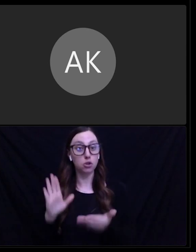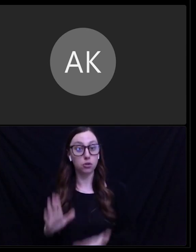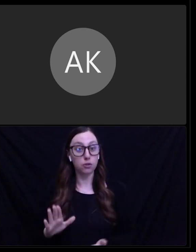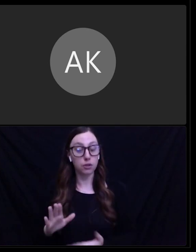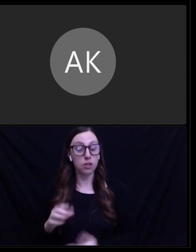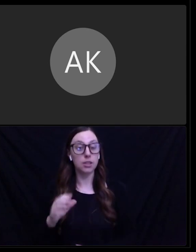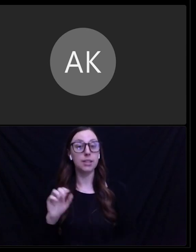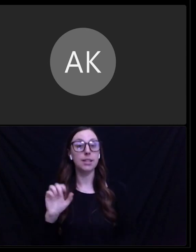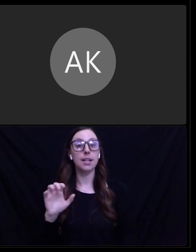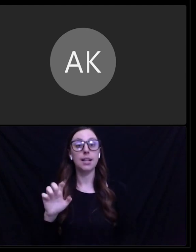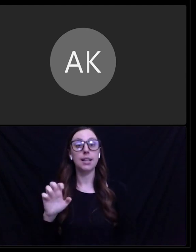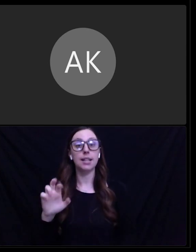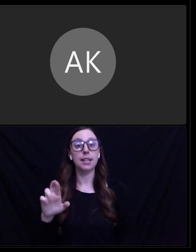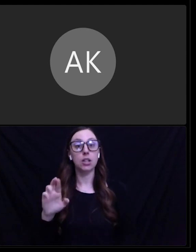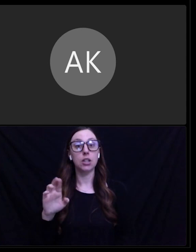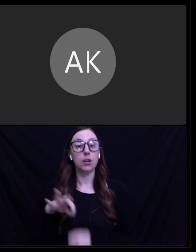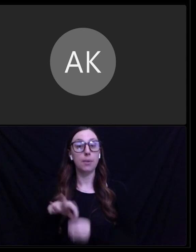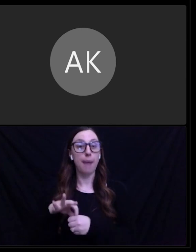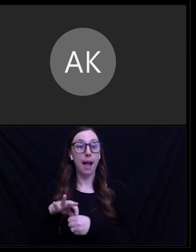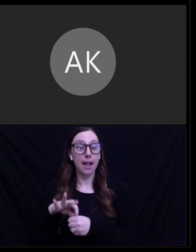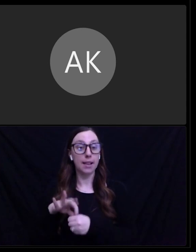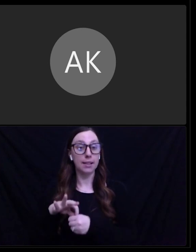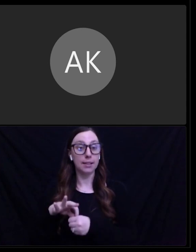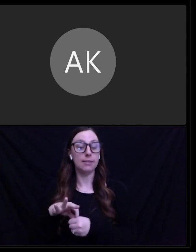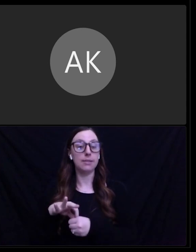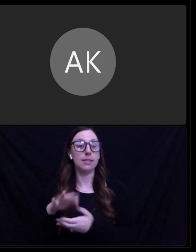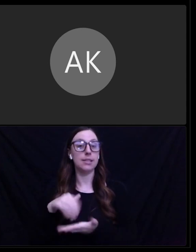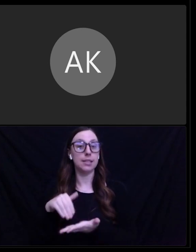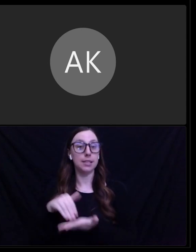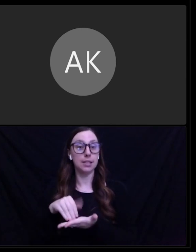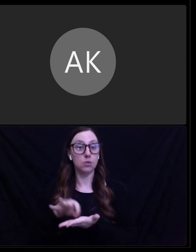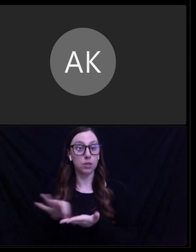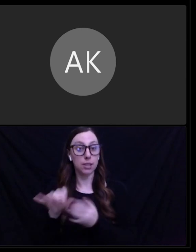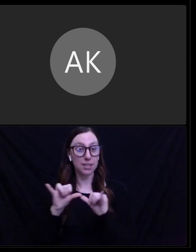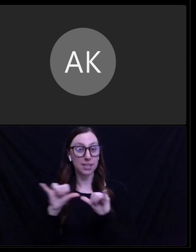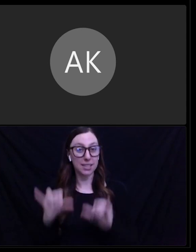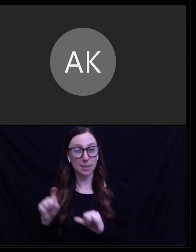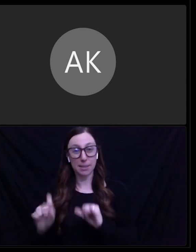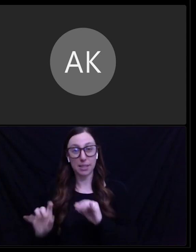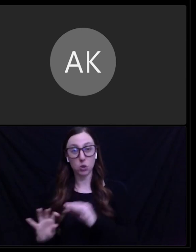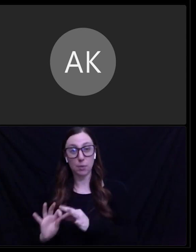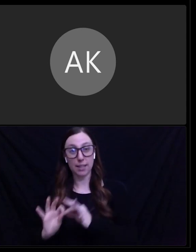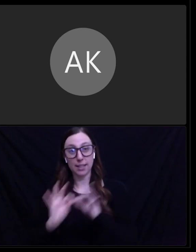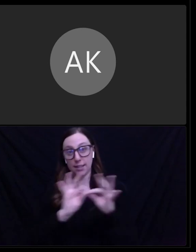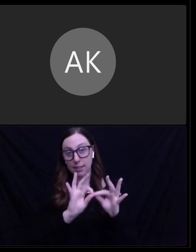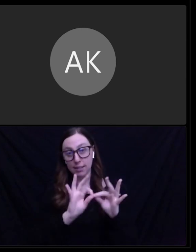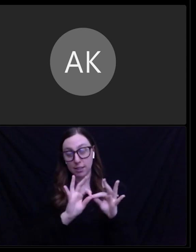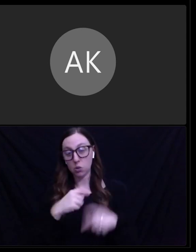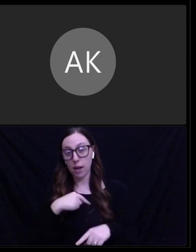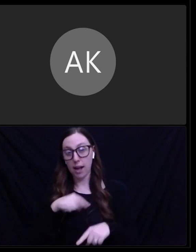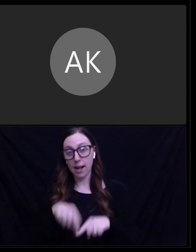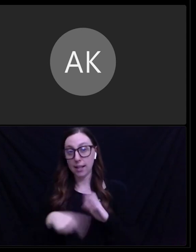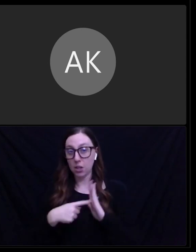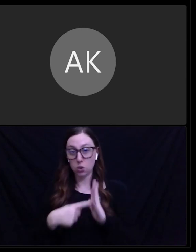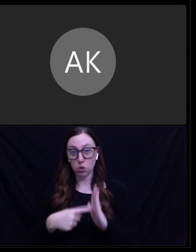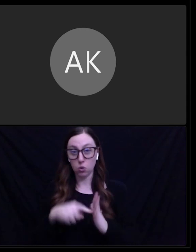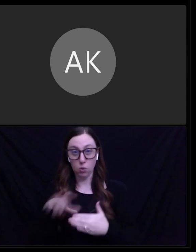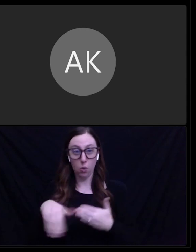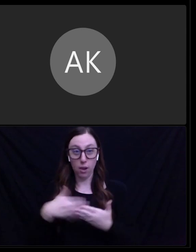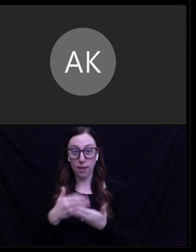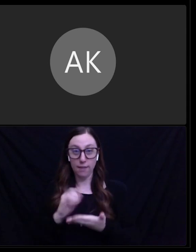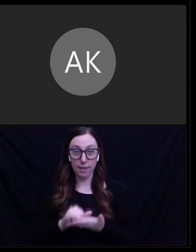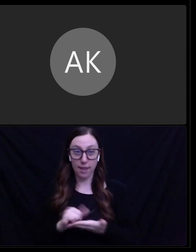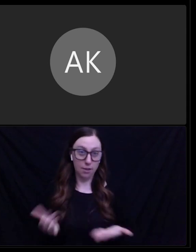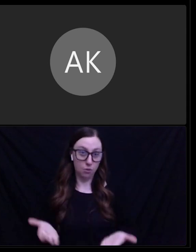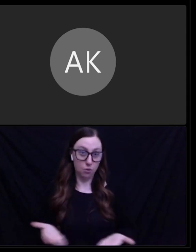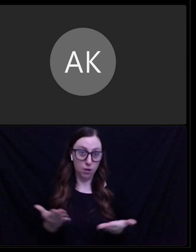ClearBallot's central count system really does need to be connected to that server. So I can't show you all of that through here